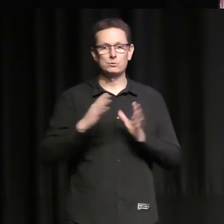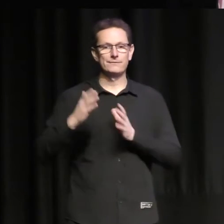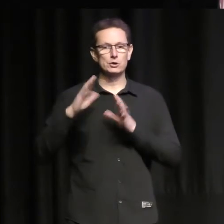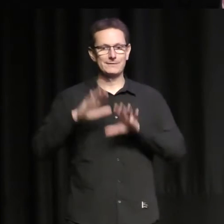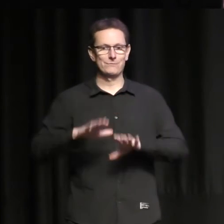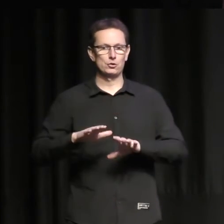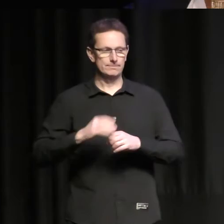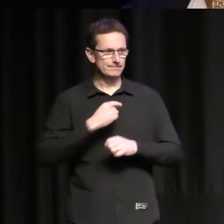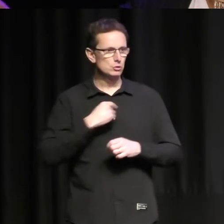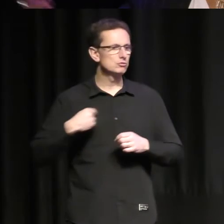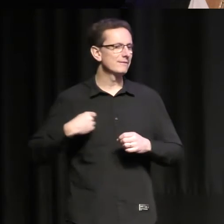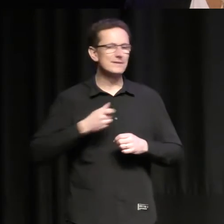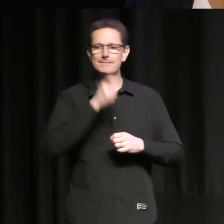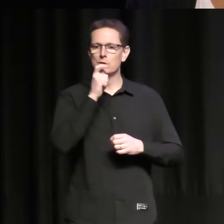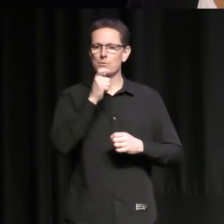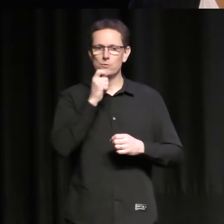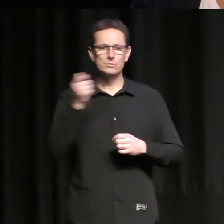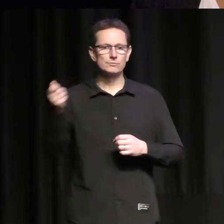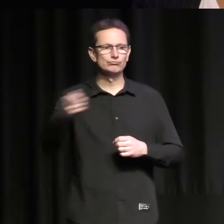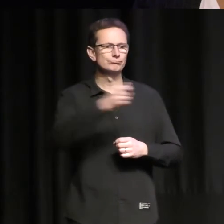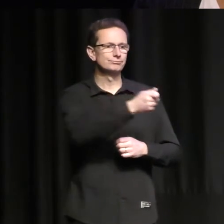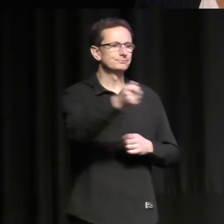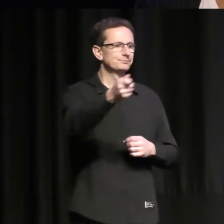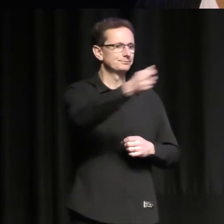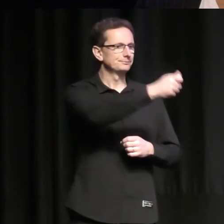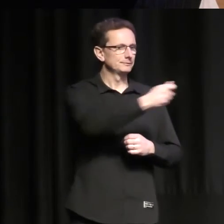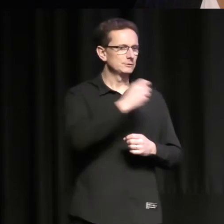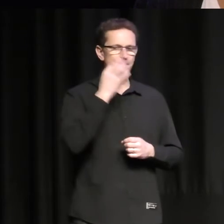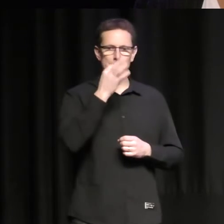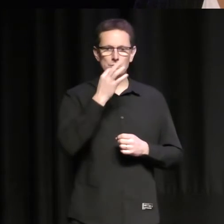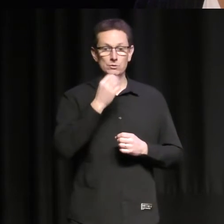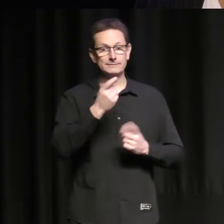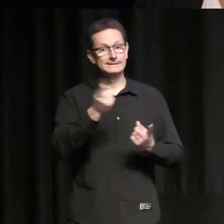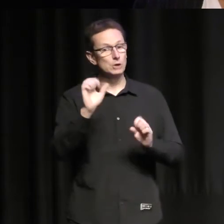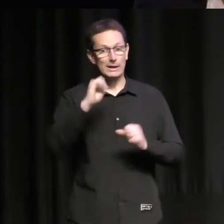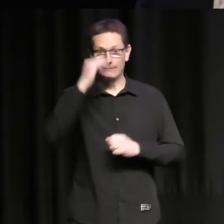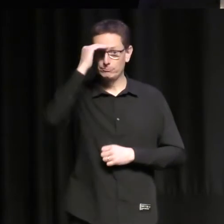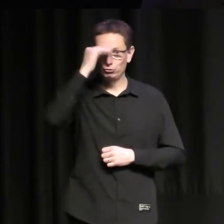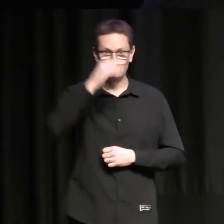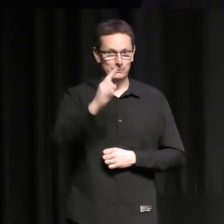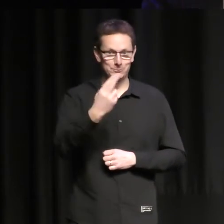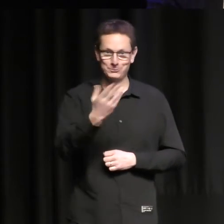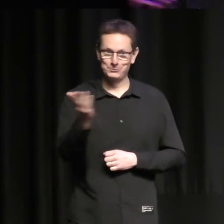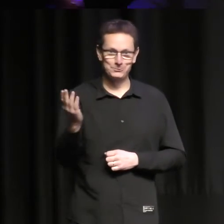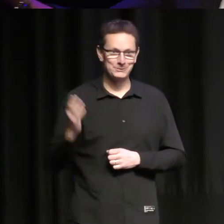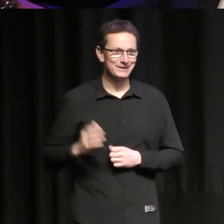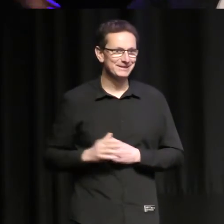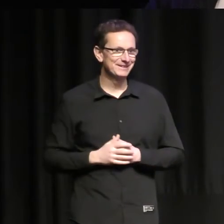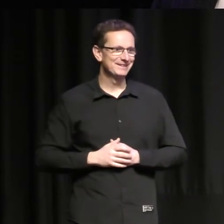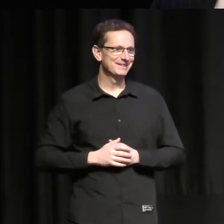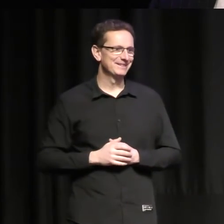we're passing the microphone around. Questions, don't be shy.